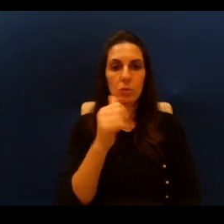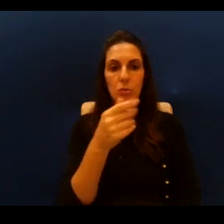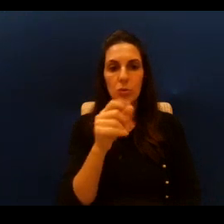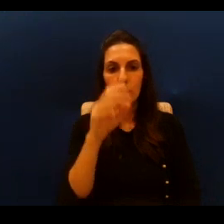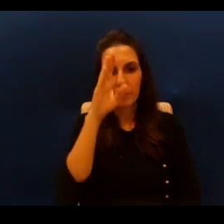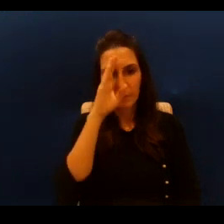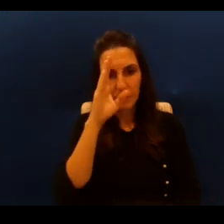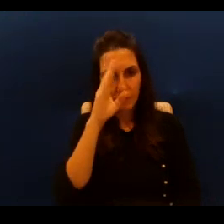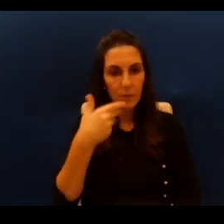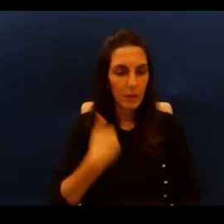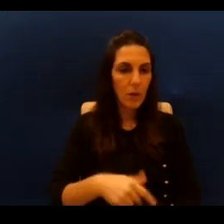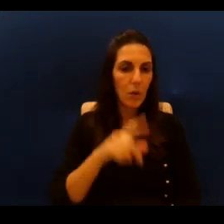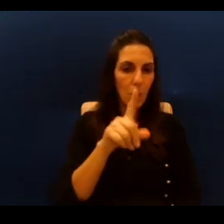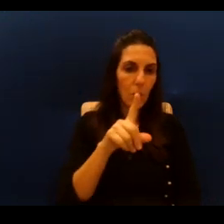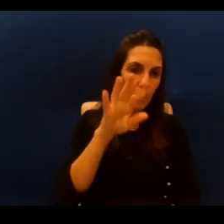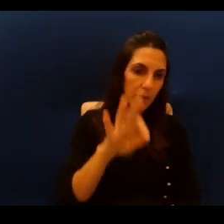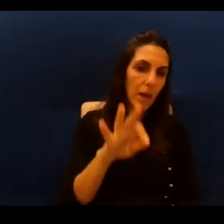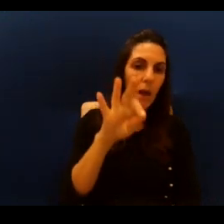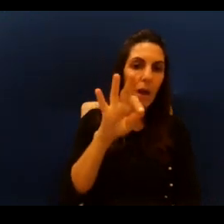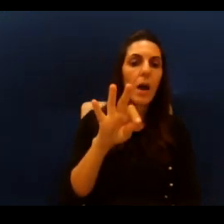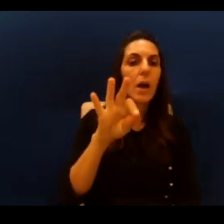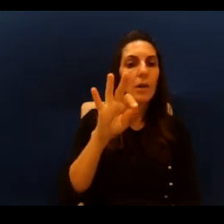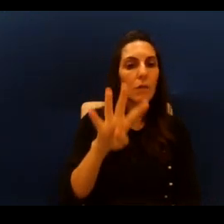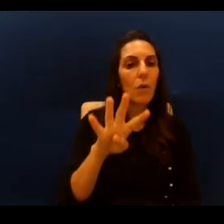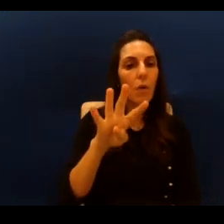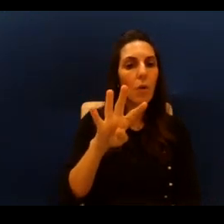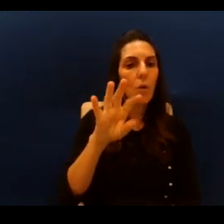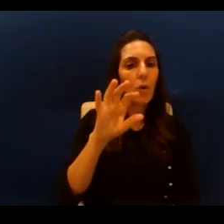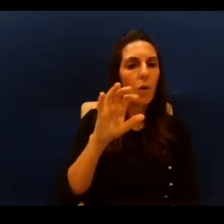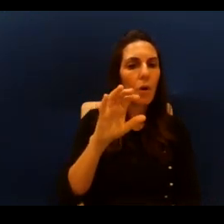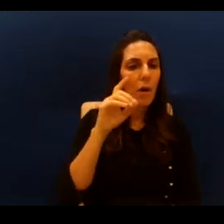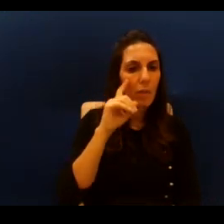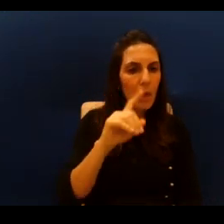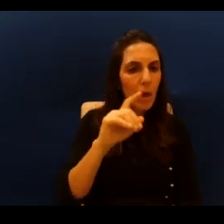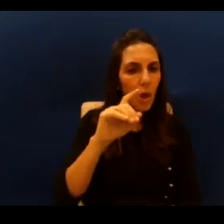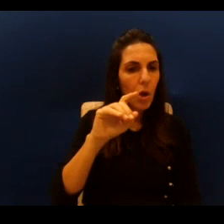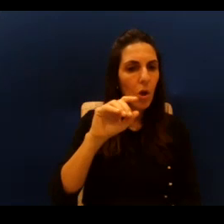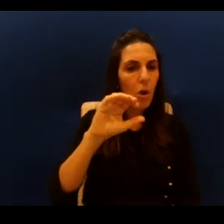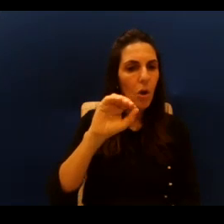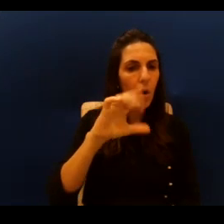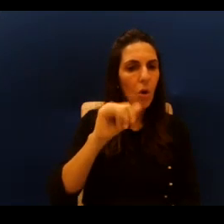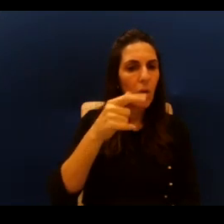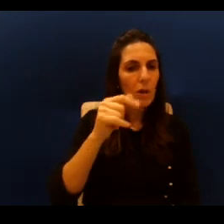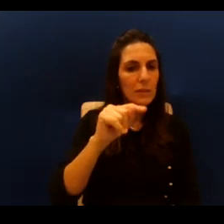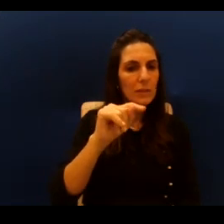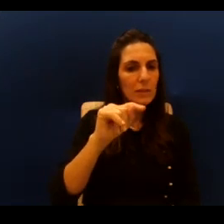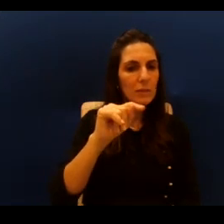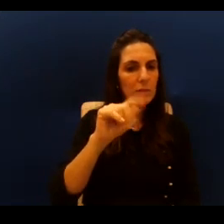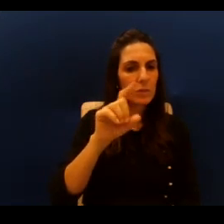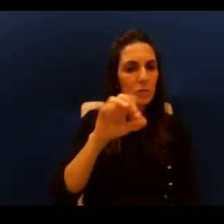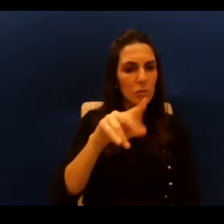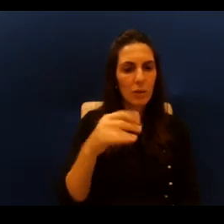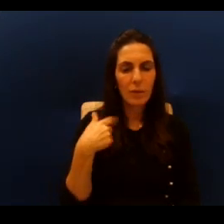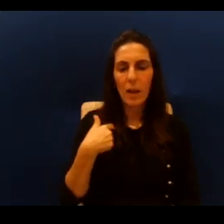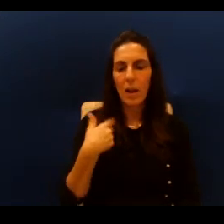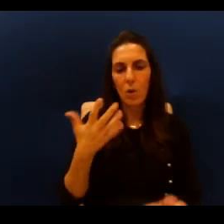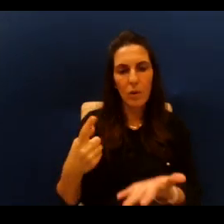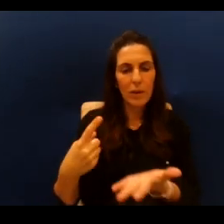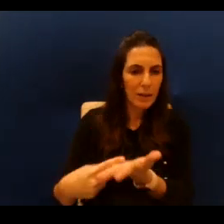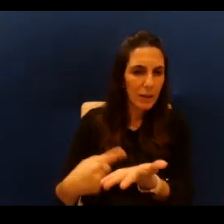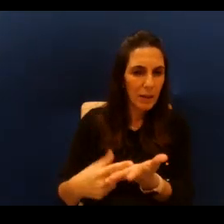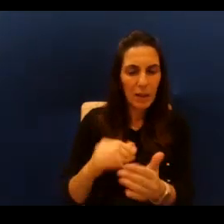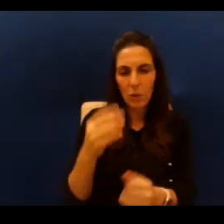Glinton, 194 Orange Drive, Boynton Beach. And I just wanted to say, I know that Ms. Roke spoke, and I want